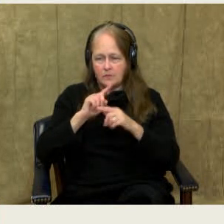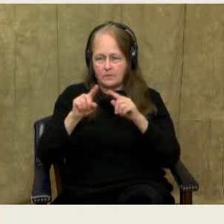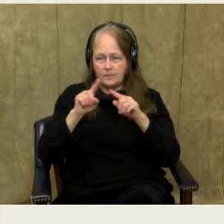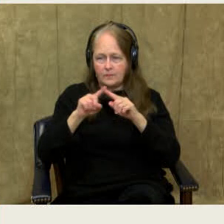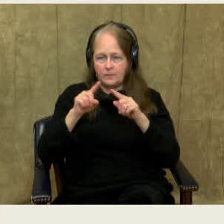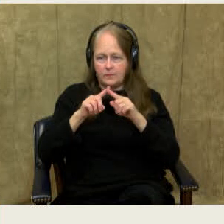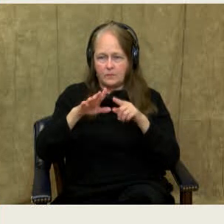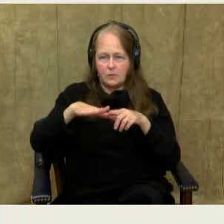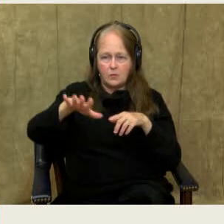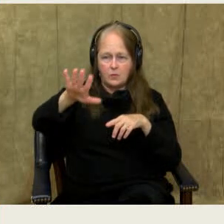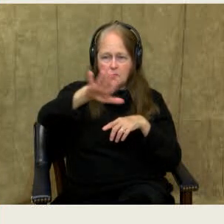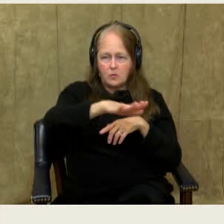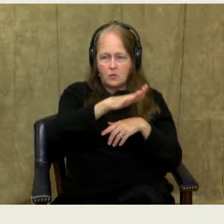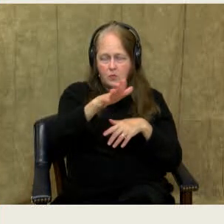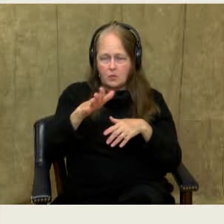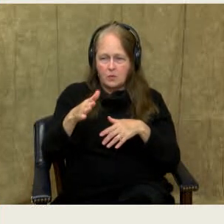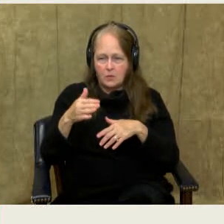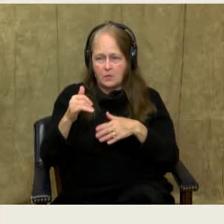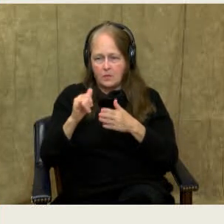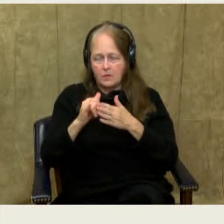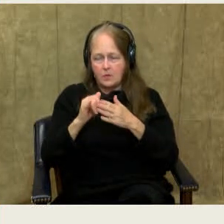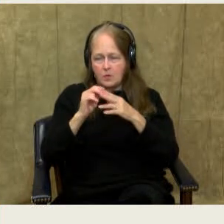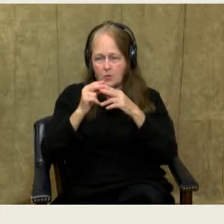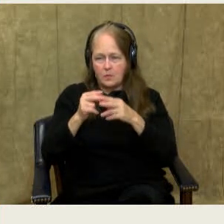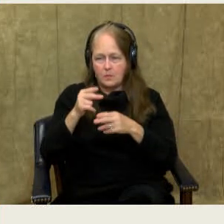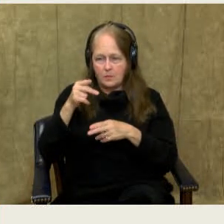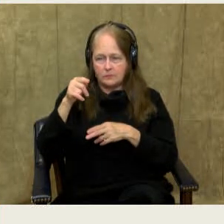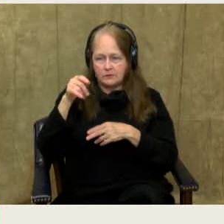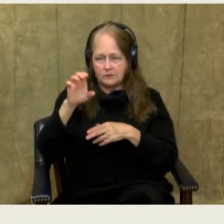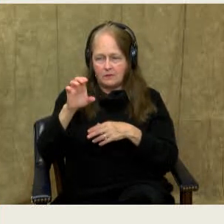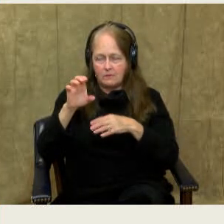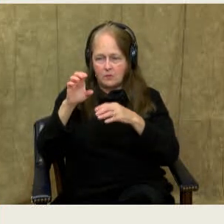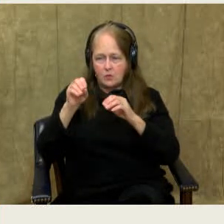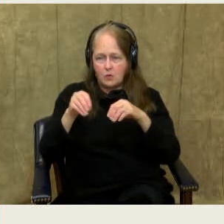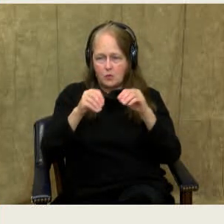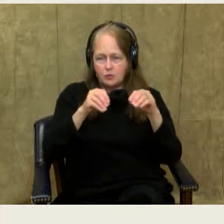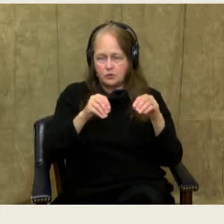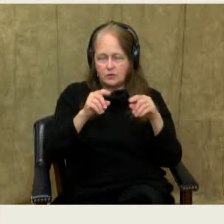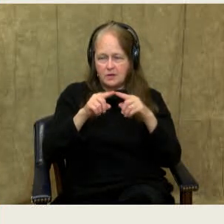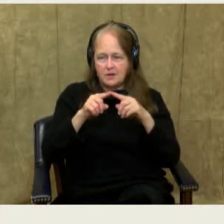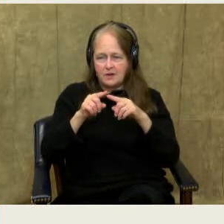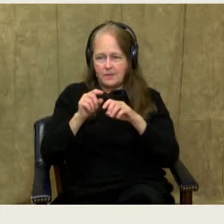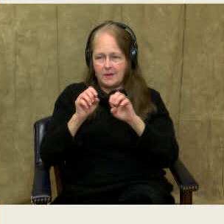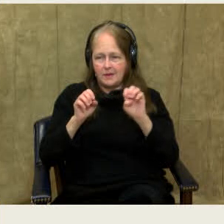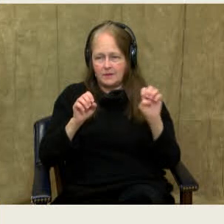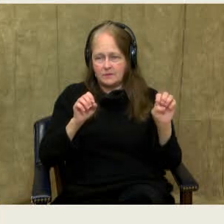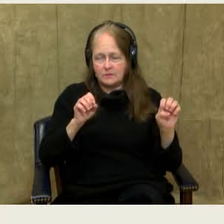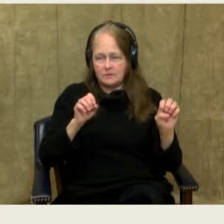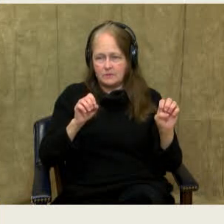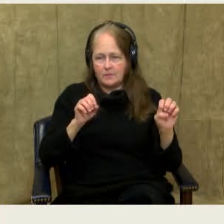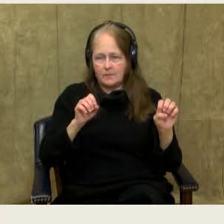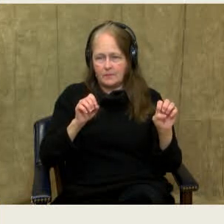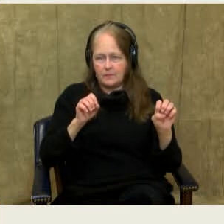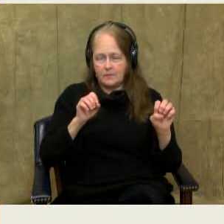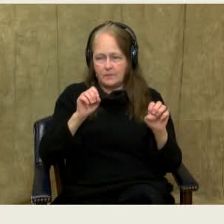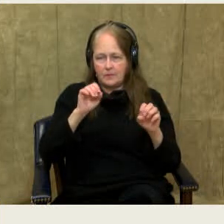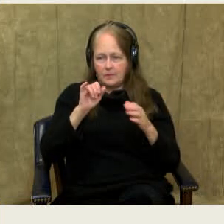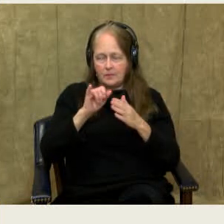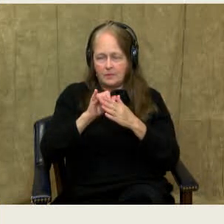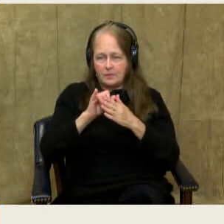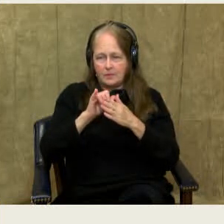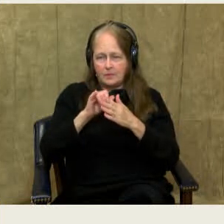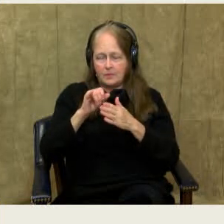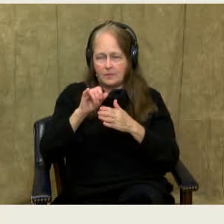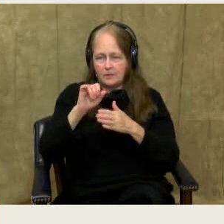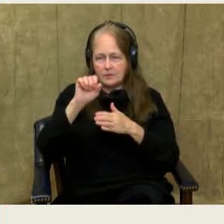at the bodies of water. First of all, of course, we've got the Pacific Ocean to the east. And then between the Korean Peninsula and